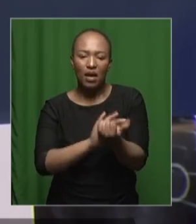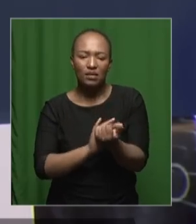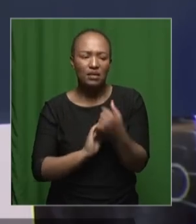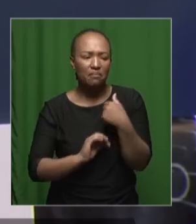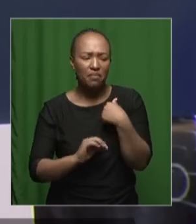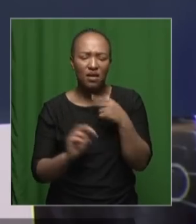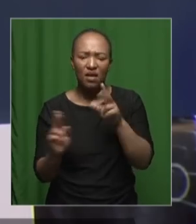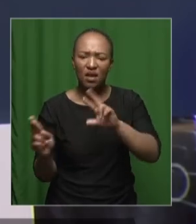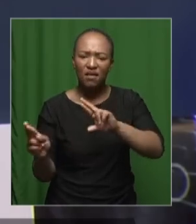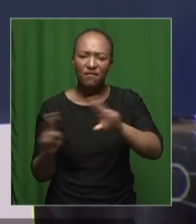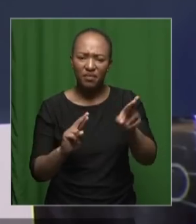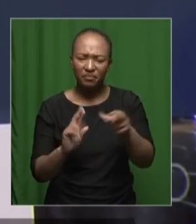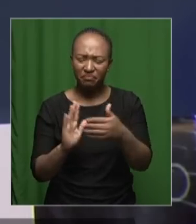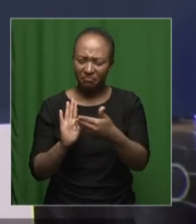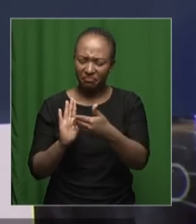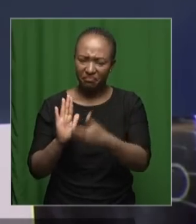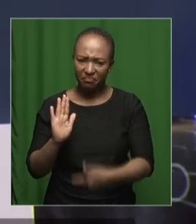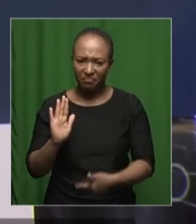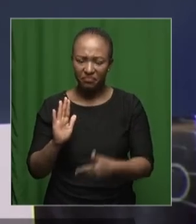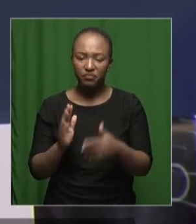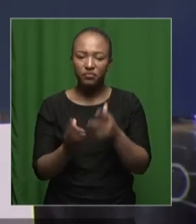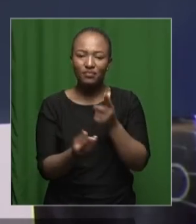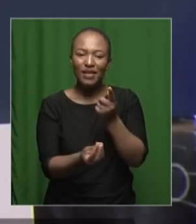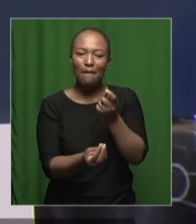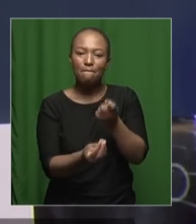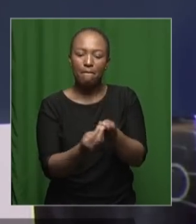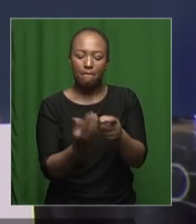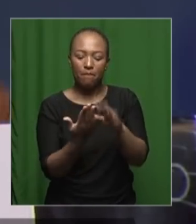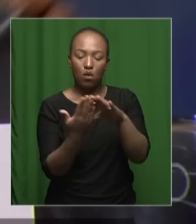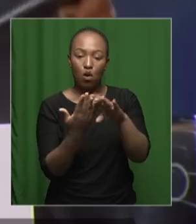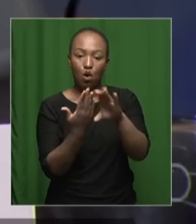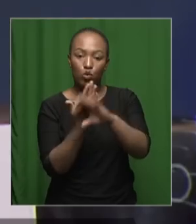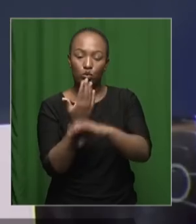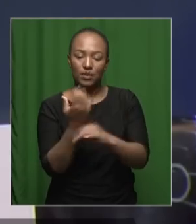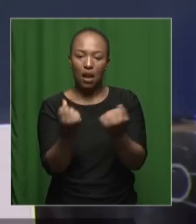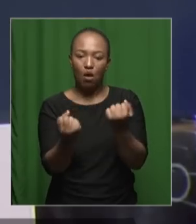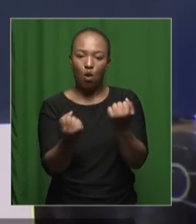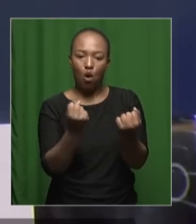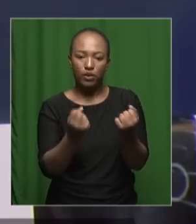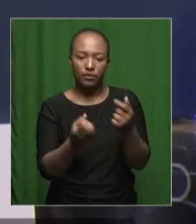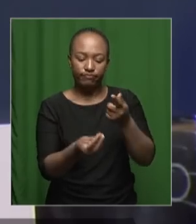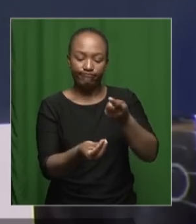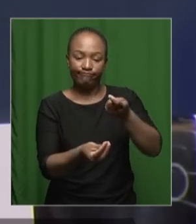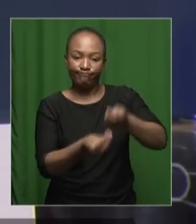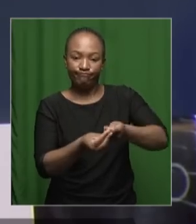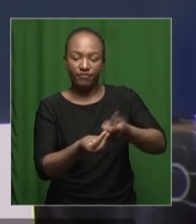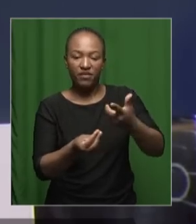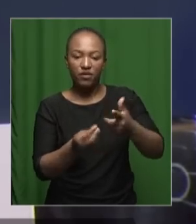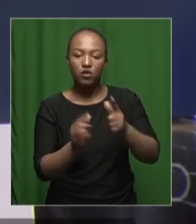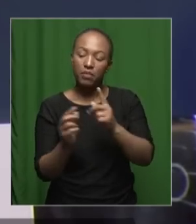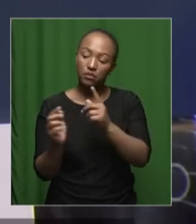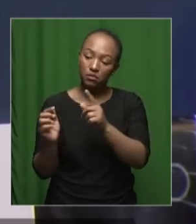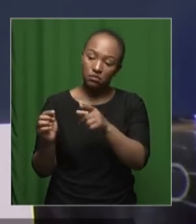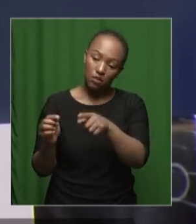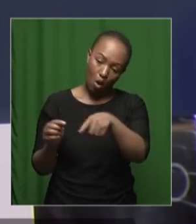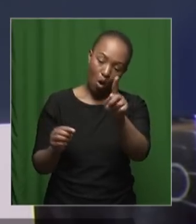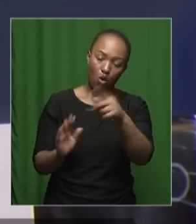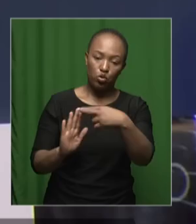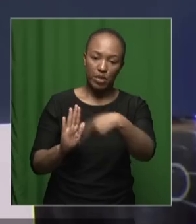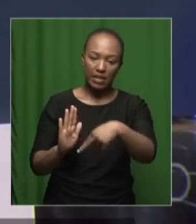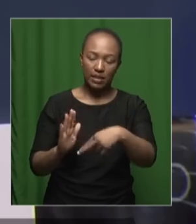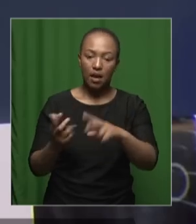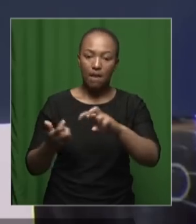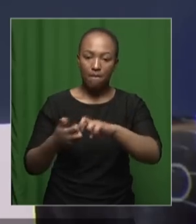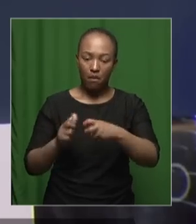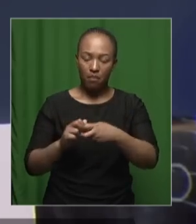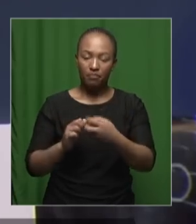him to the judgments of Constitutional Court, which he must go to read, which shows that there is a problem